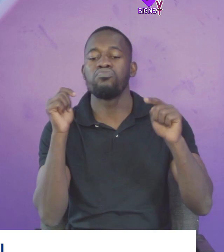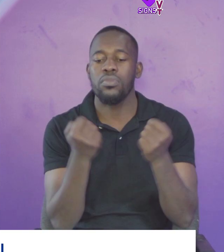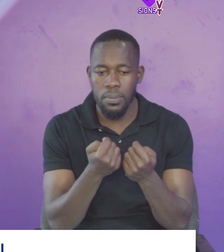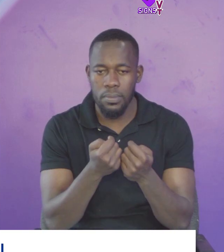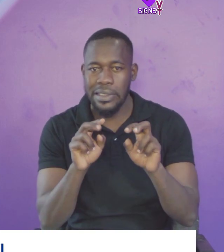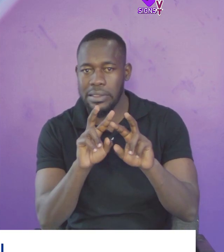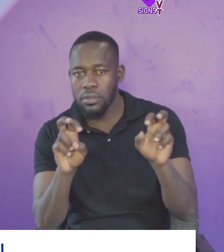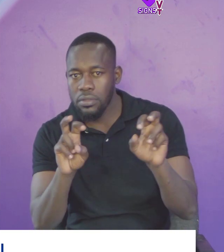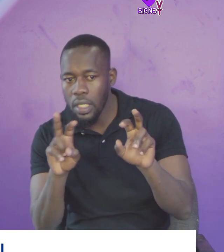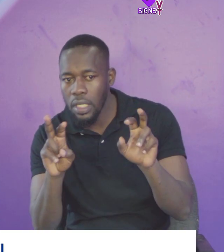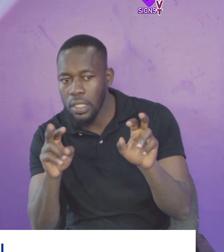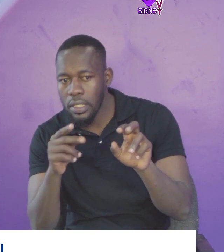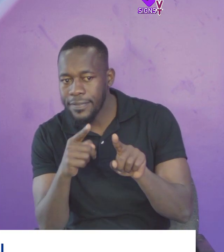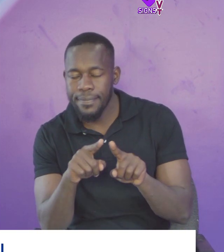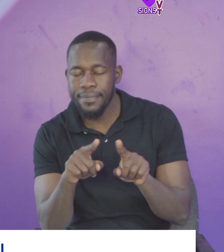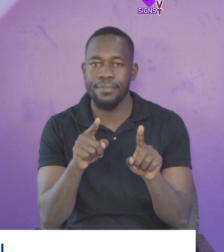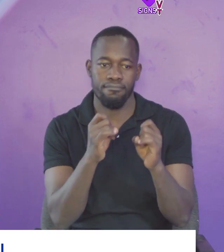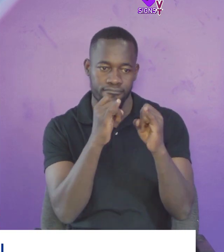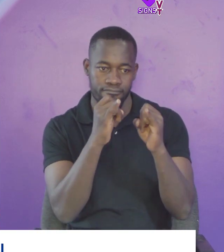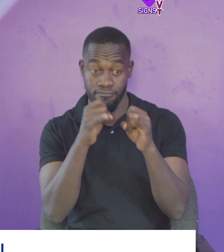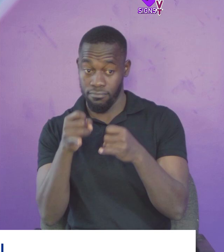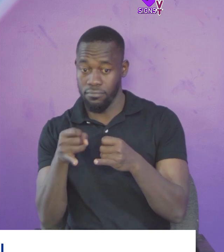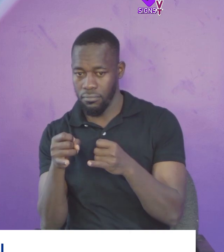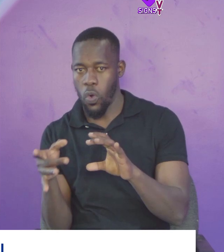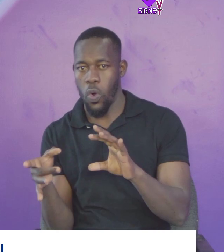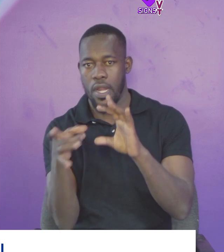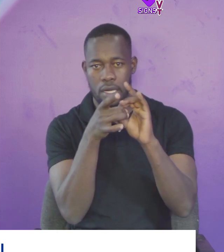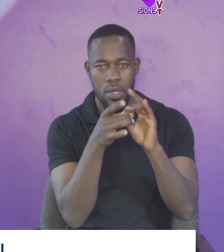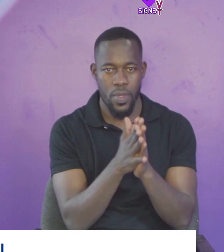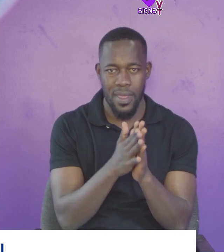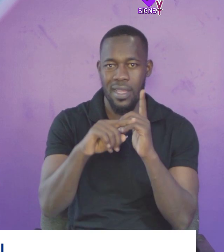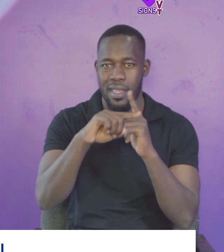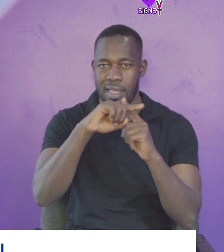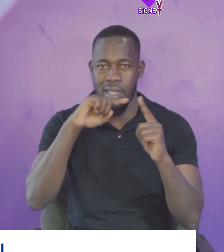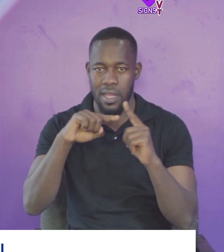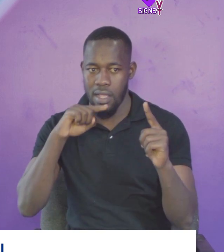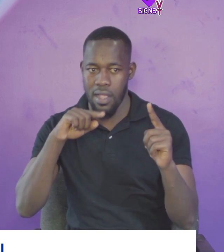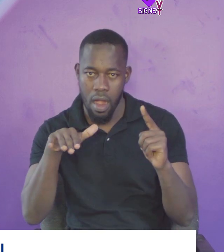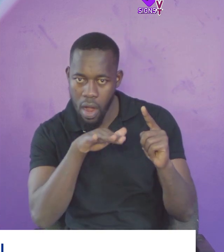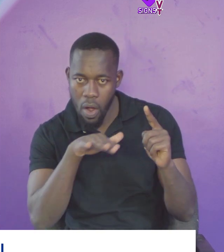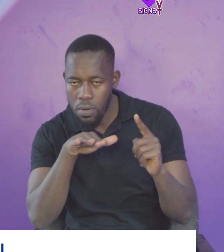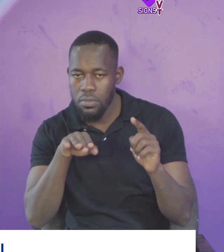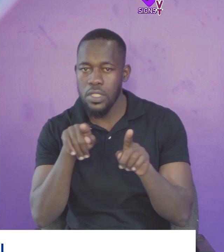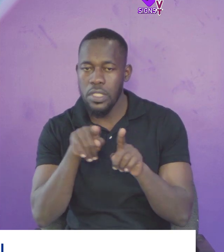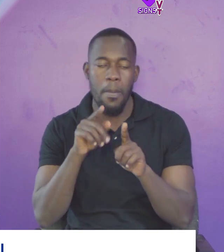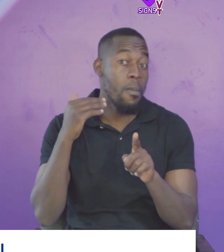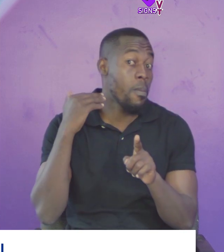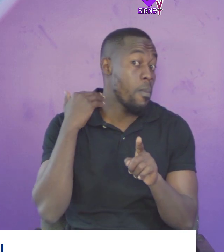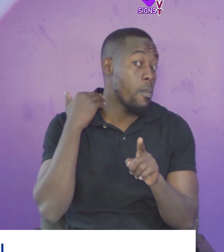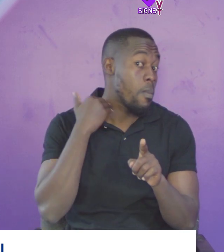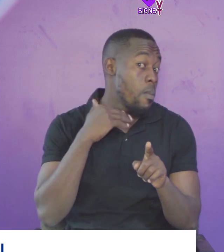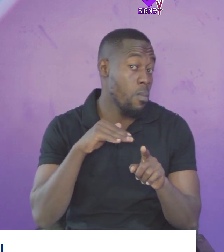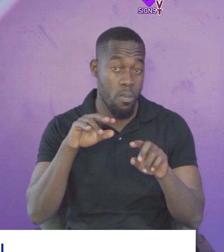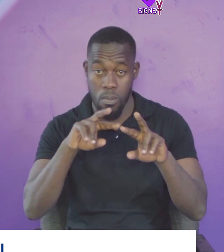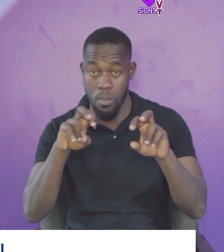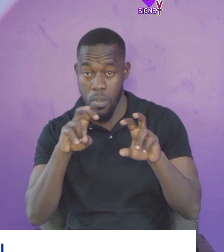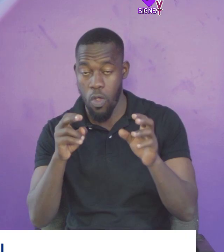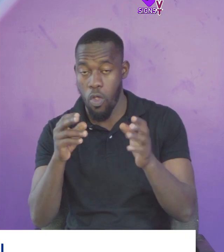individuals linked to an earlier killing in the area. Criminal Investigations Officer Josephat